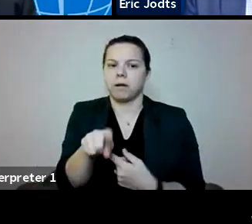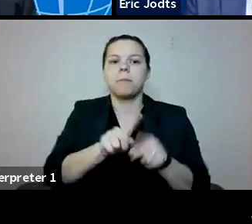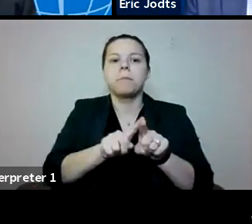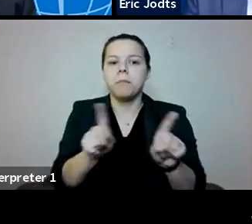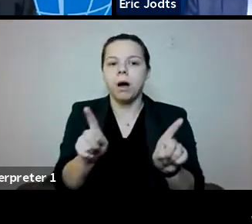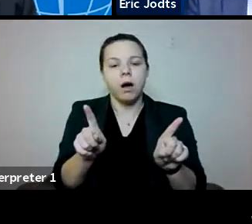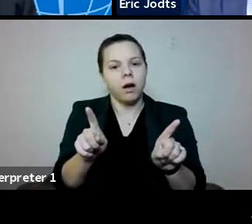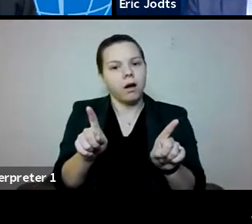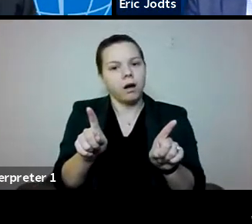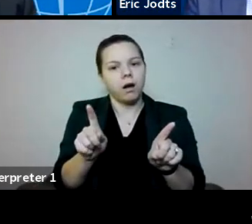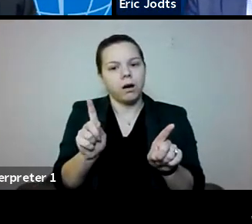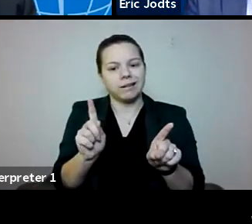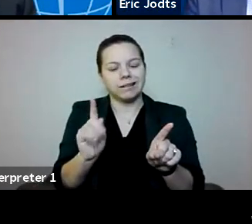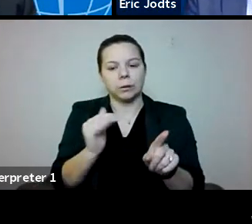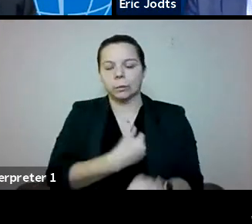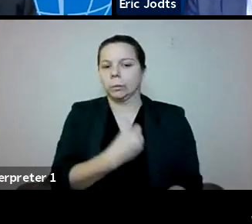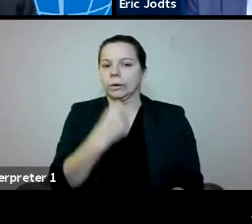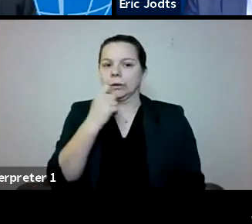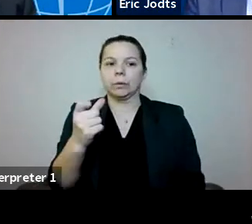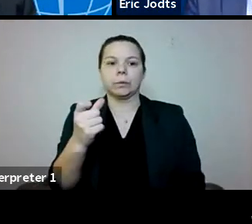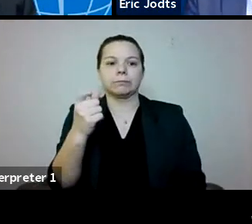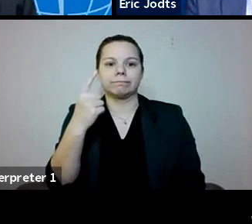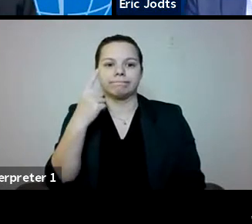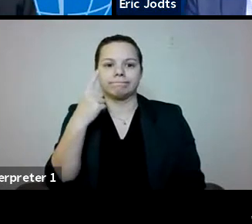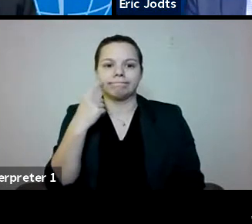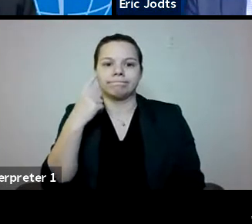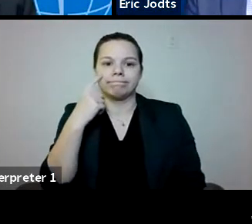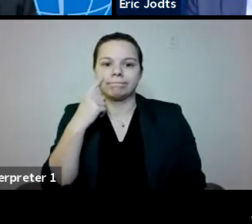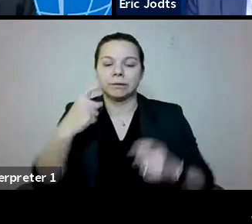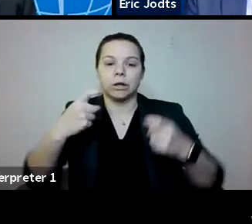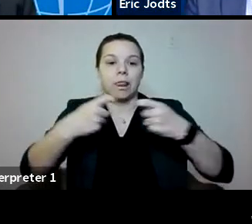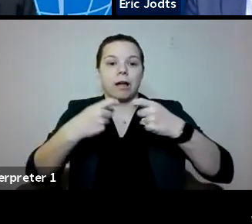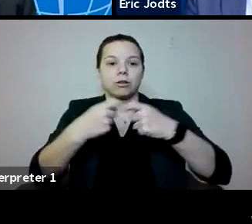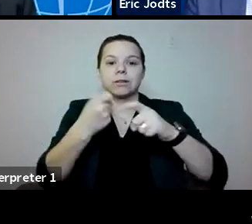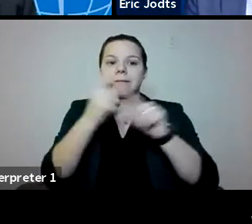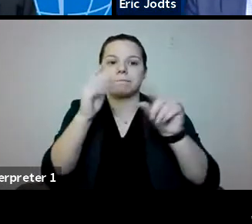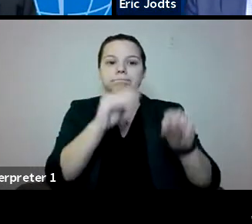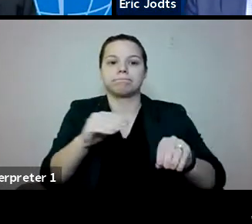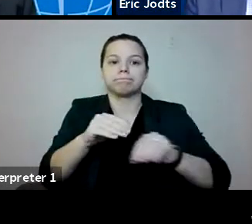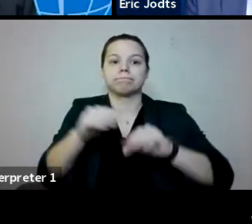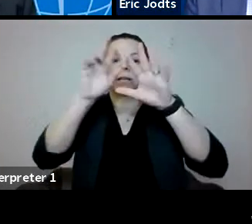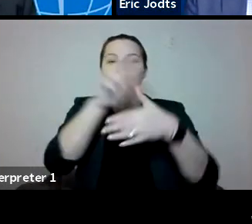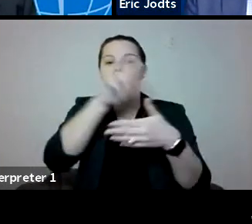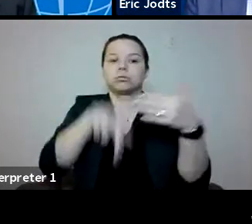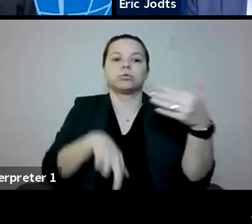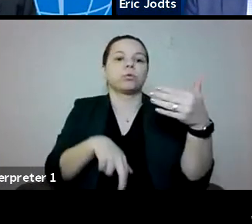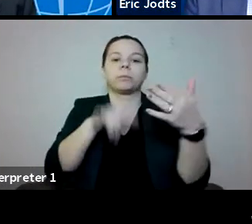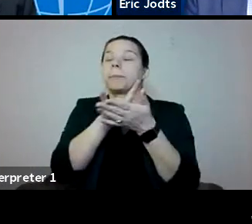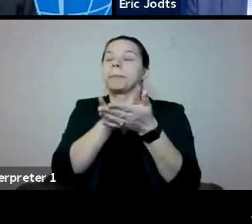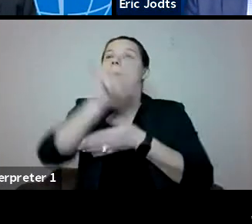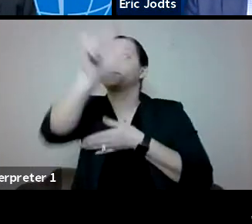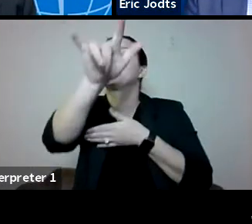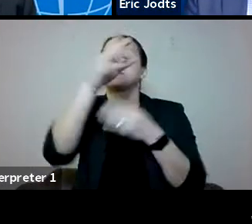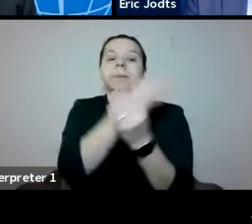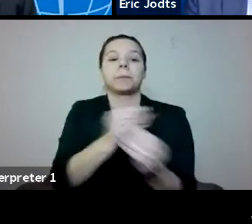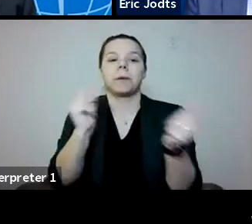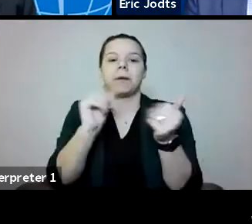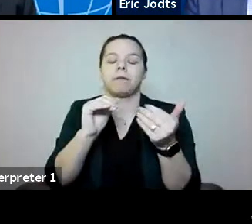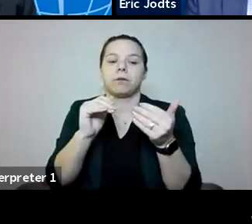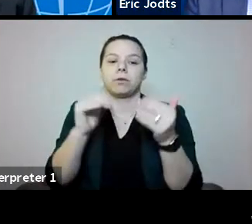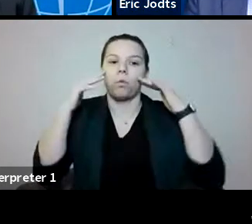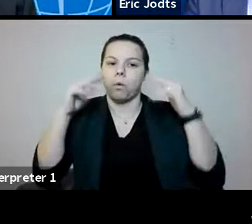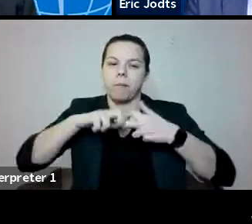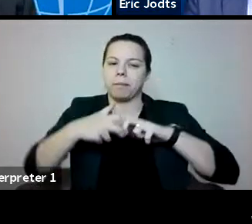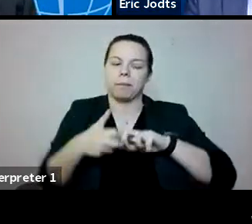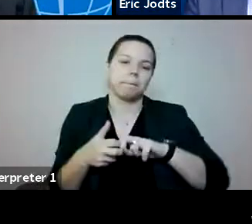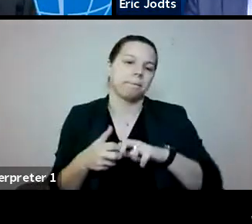But we don't see electric aircraft being a magic silver bullet that would solve the noise problem.